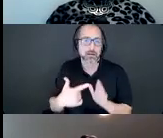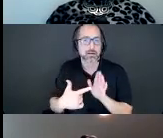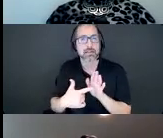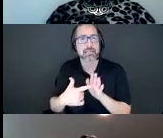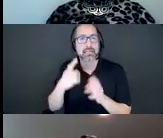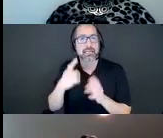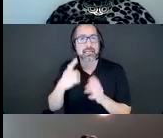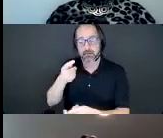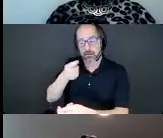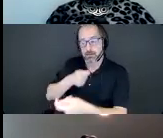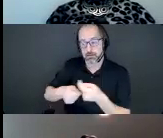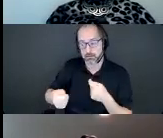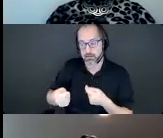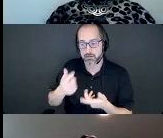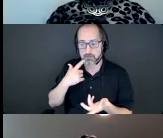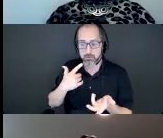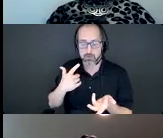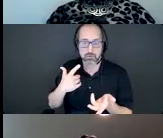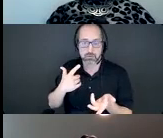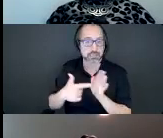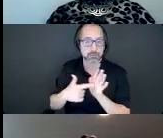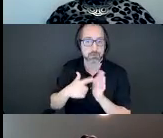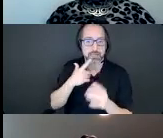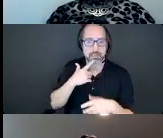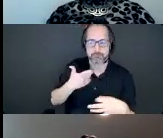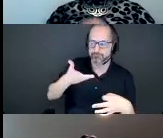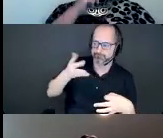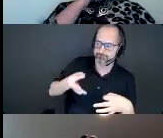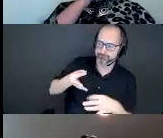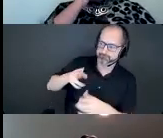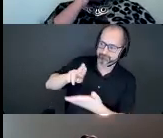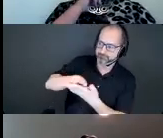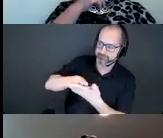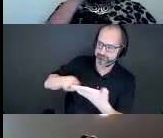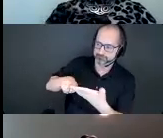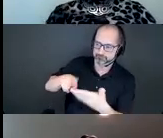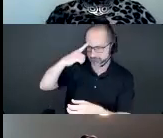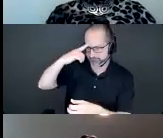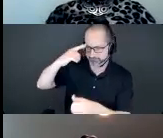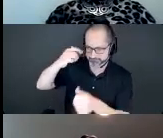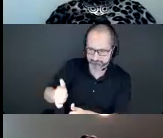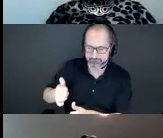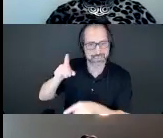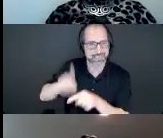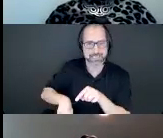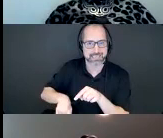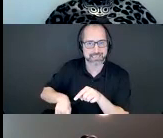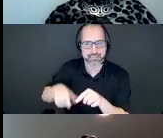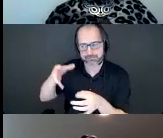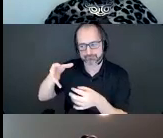determination of incapacity and the person is not able to consent to healthcare decisions, getting treatment is a healthcare